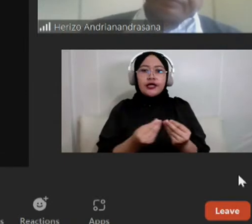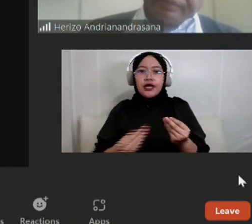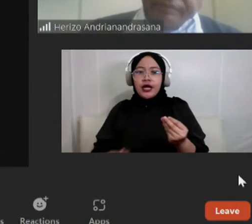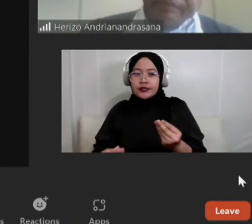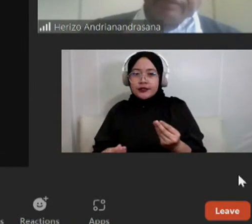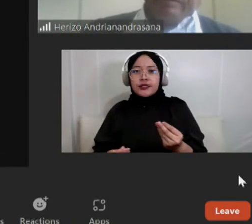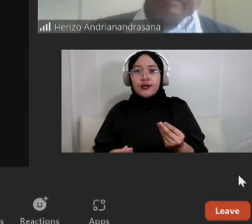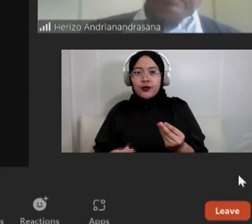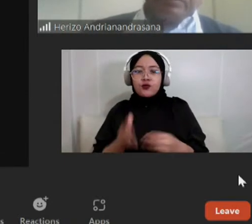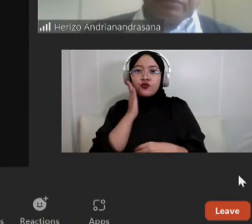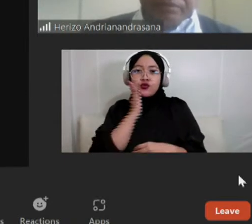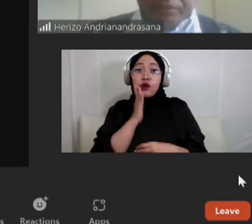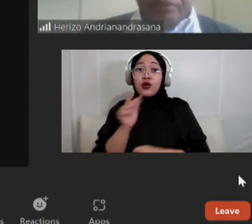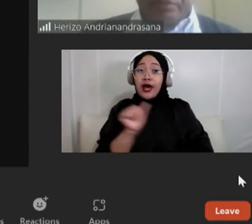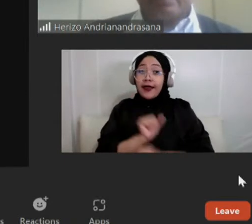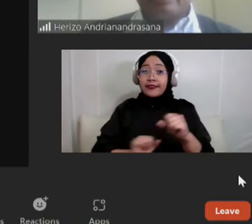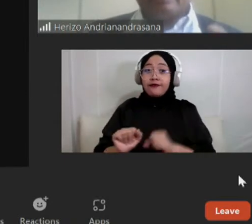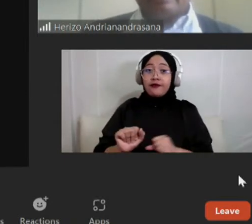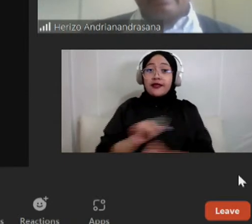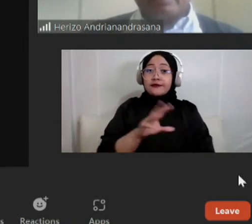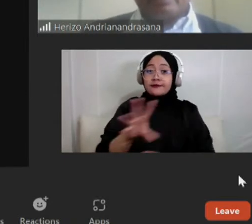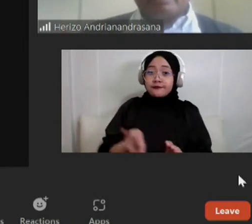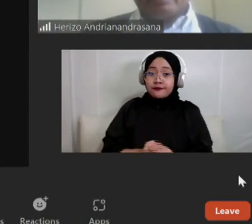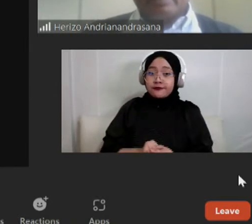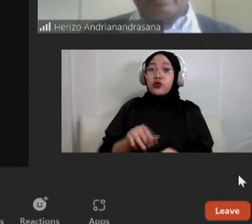activities for them to